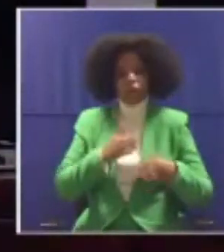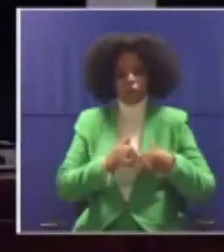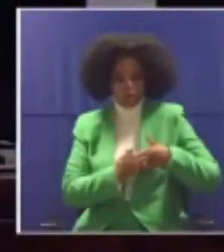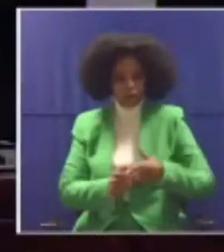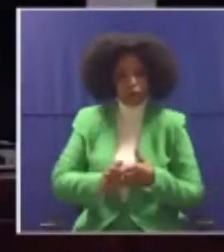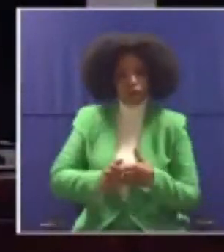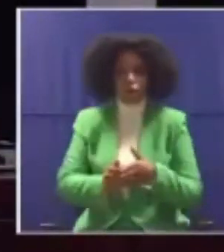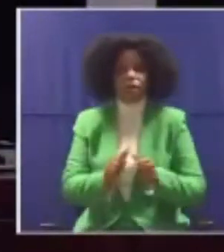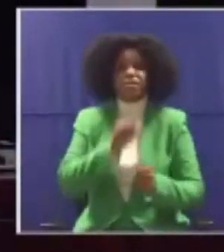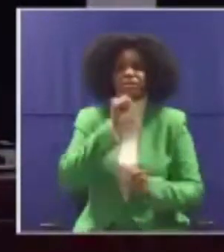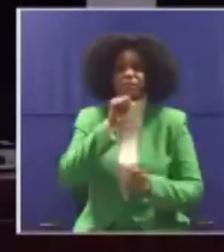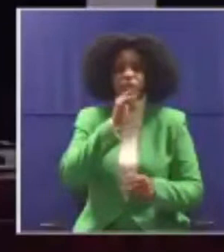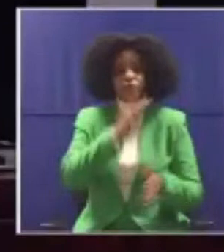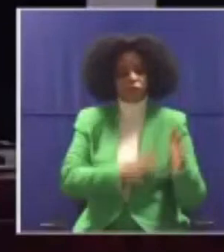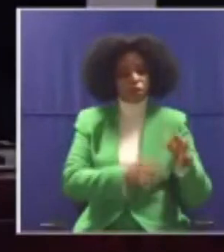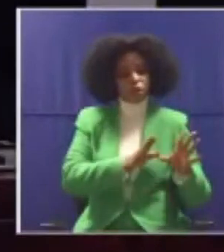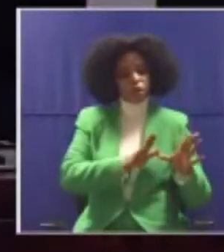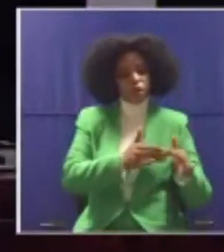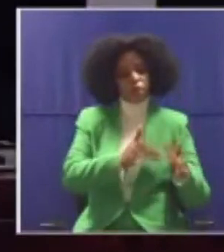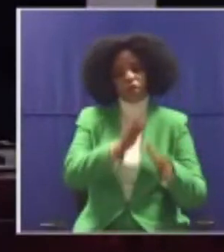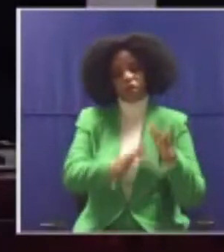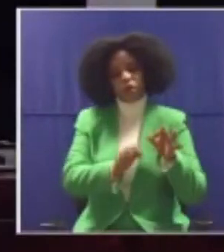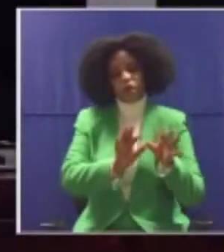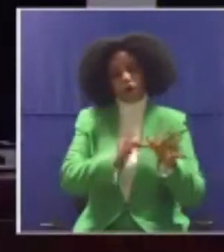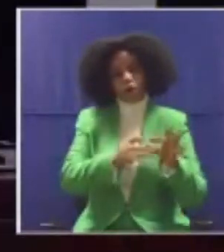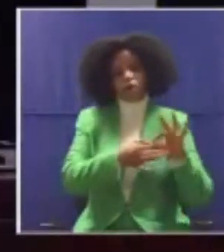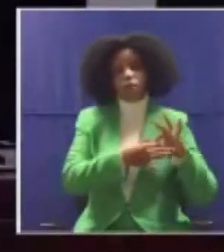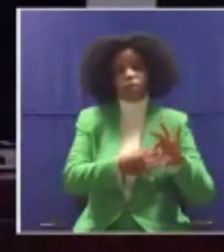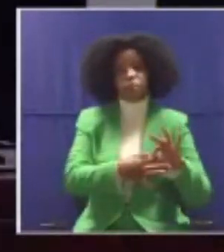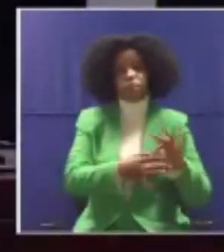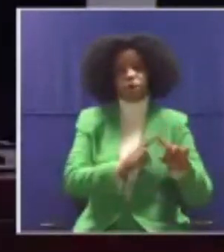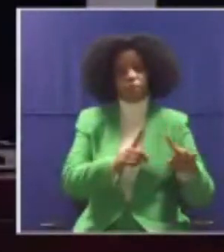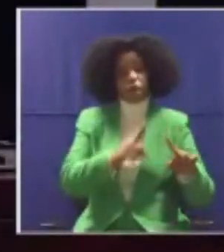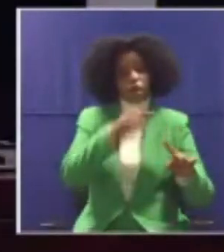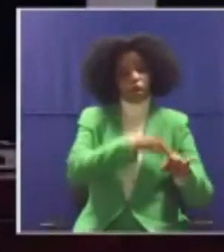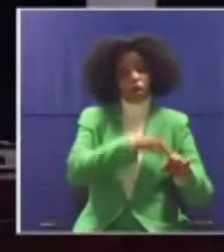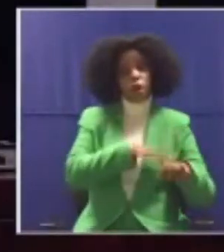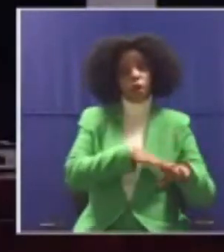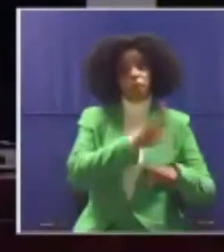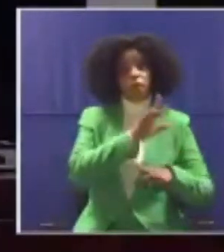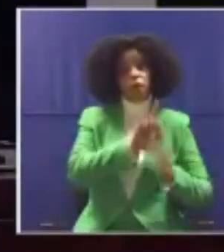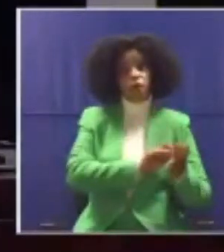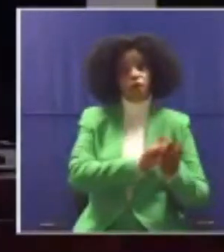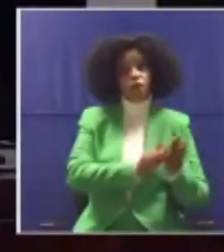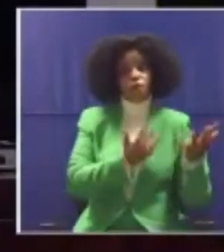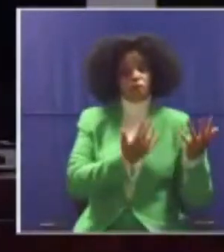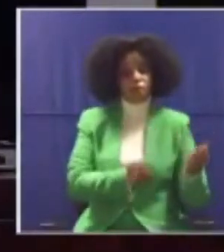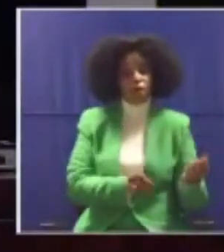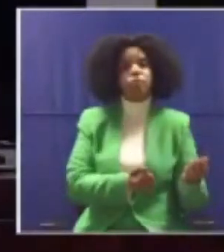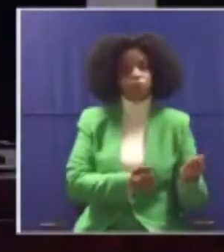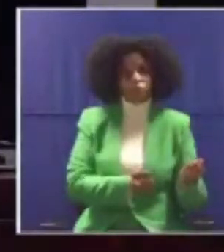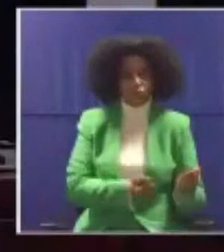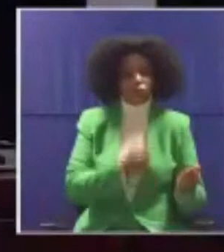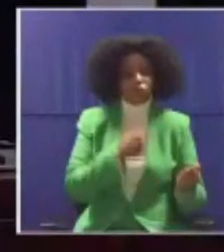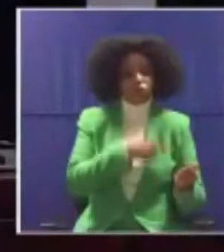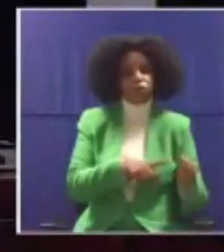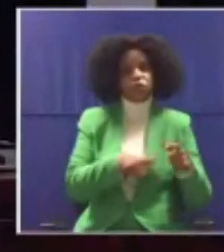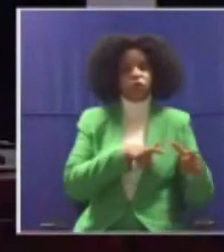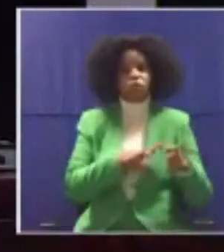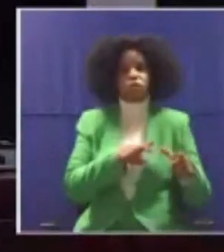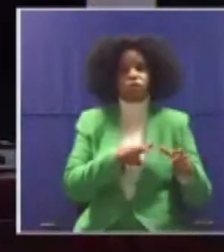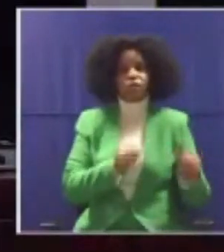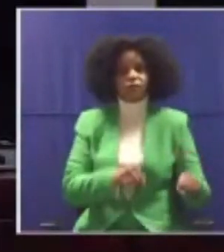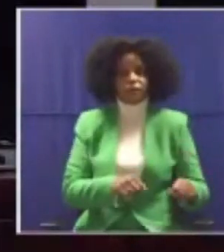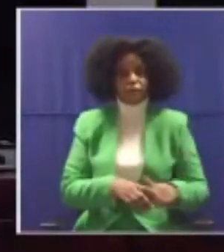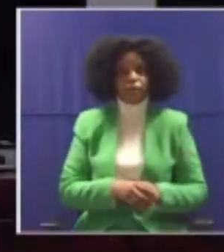the executive positions should then be allocated proportionally to the votes obtained